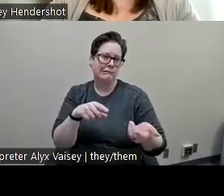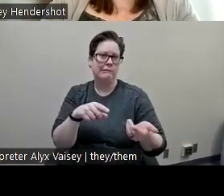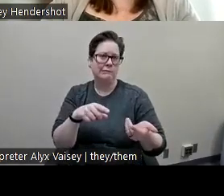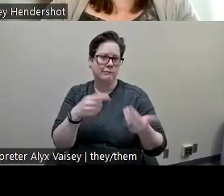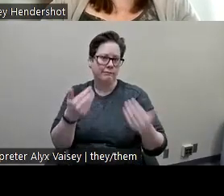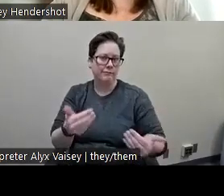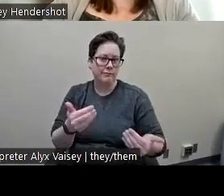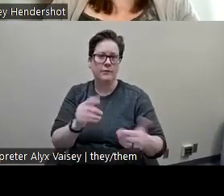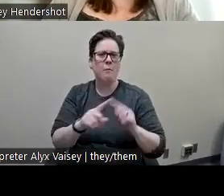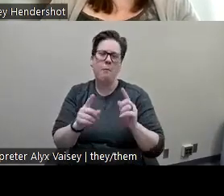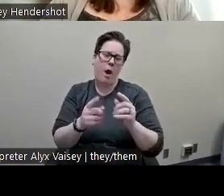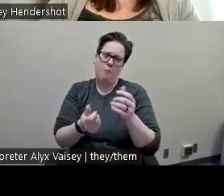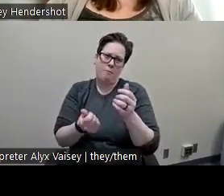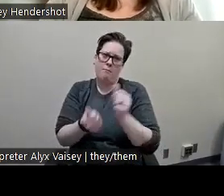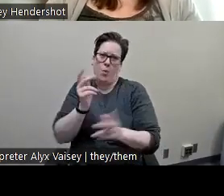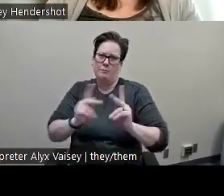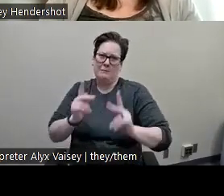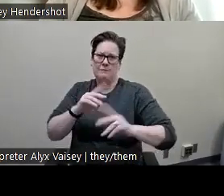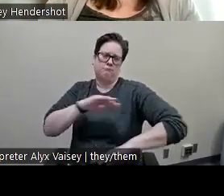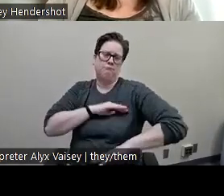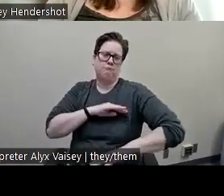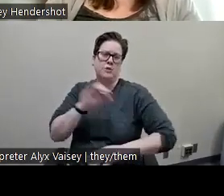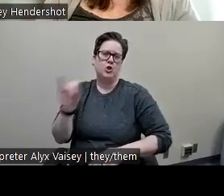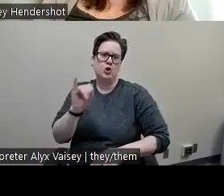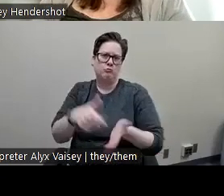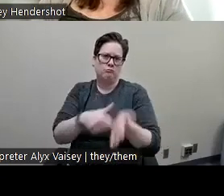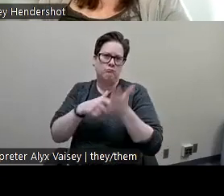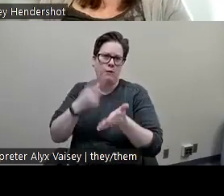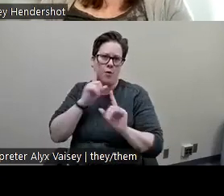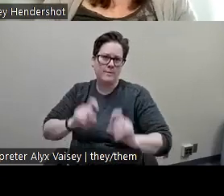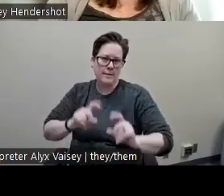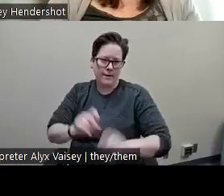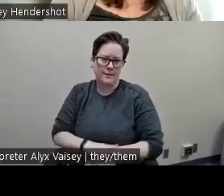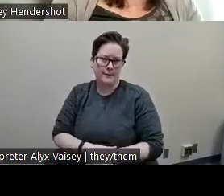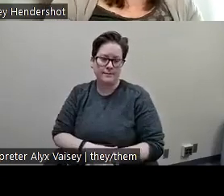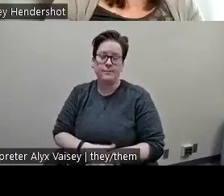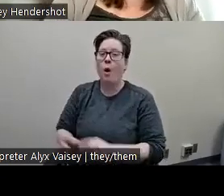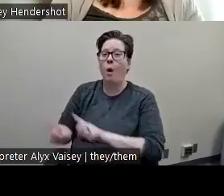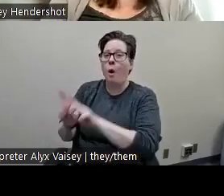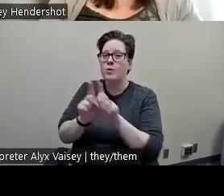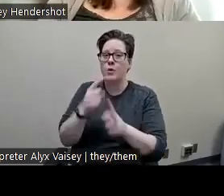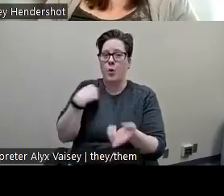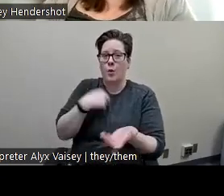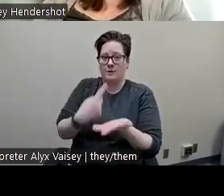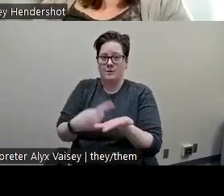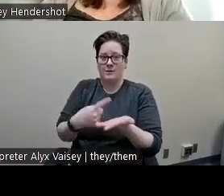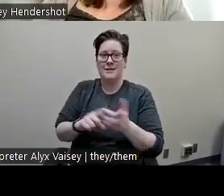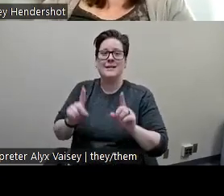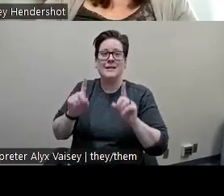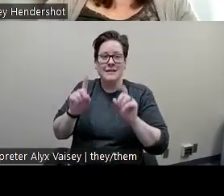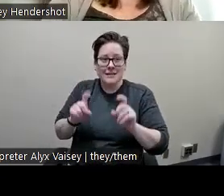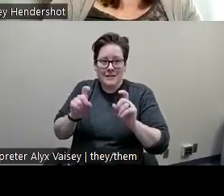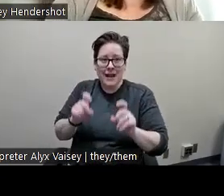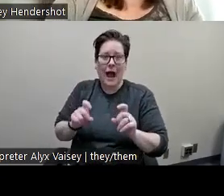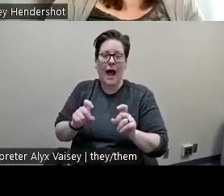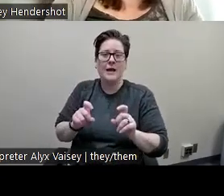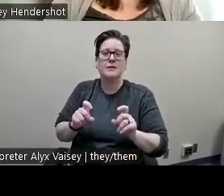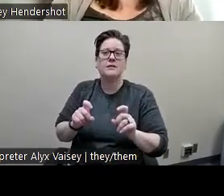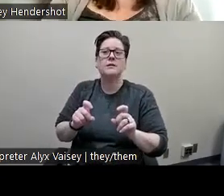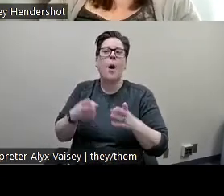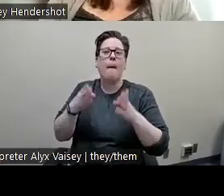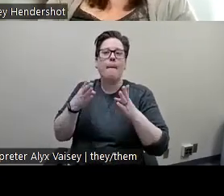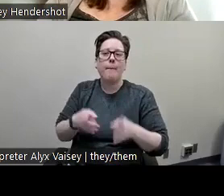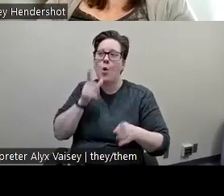for genetic testing. One of the things we talk about is the importance of testing someone who can inform the family. So